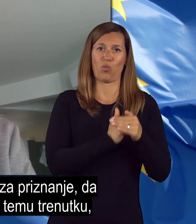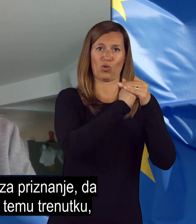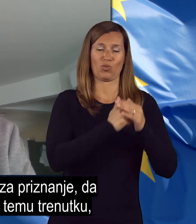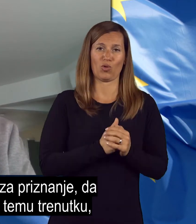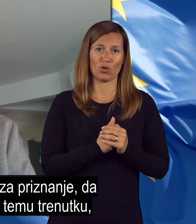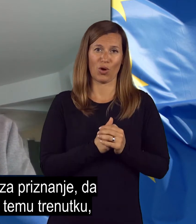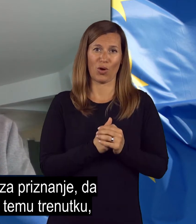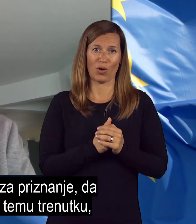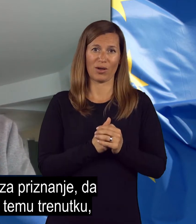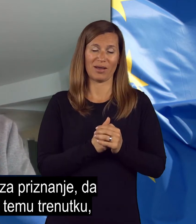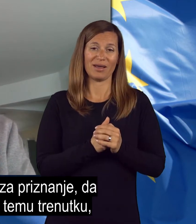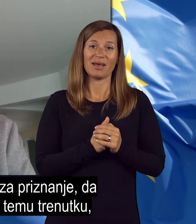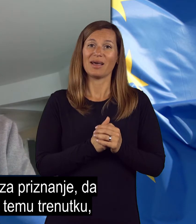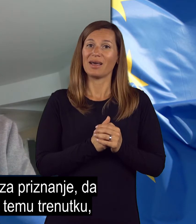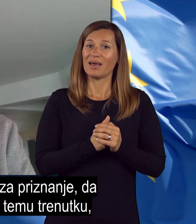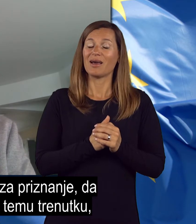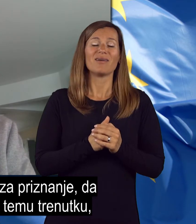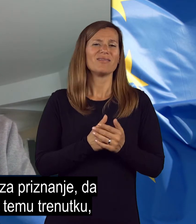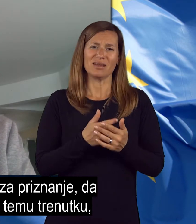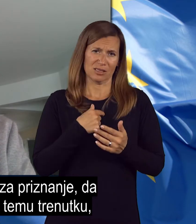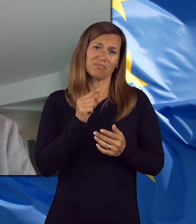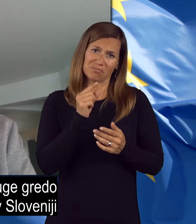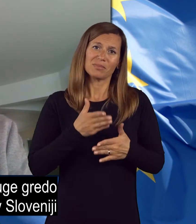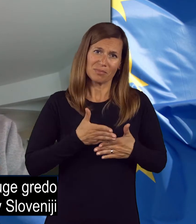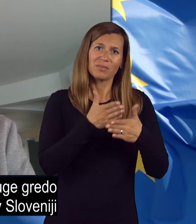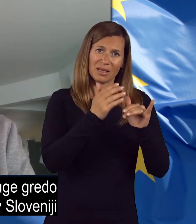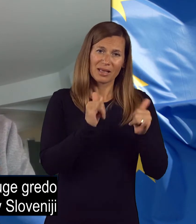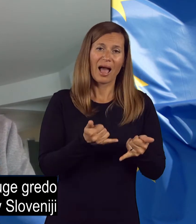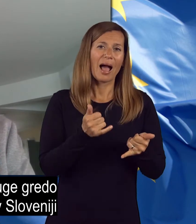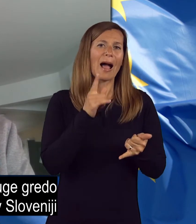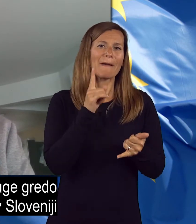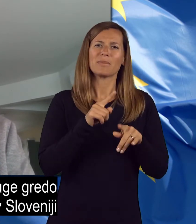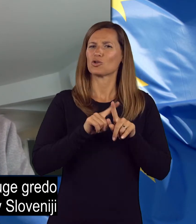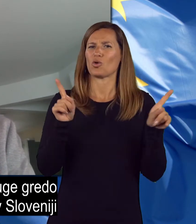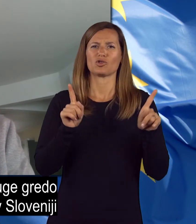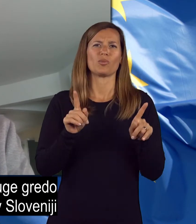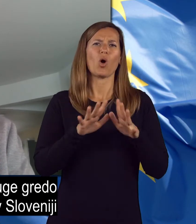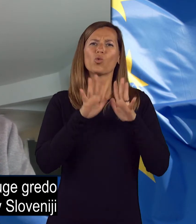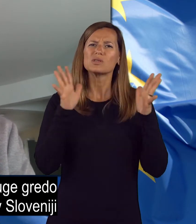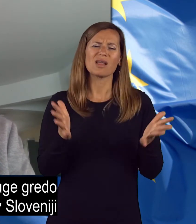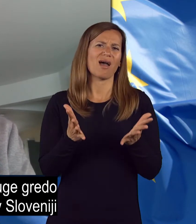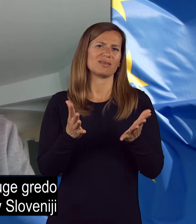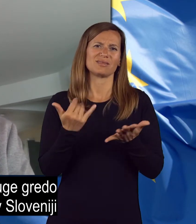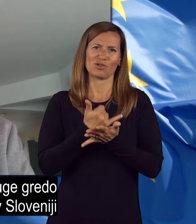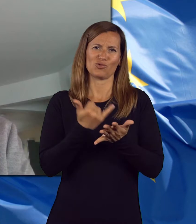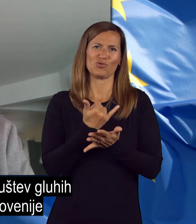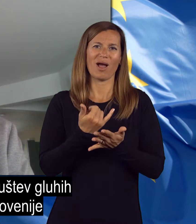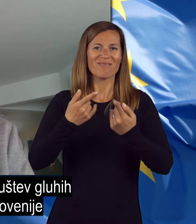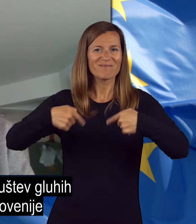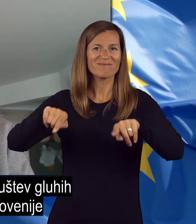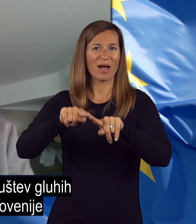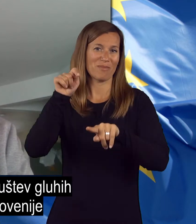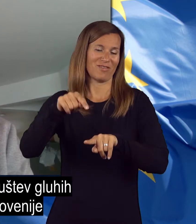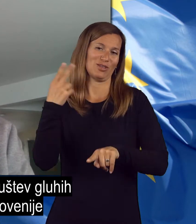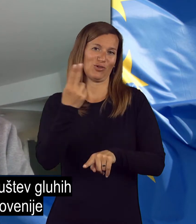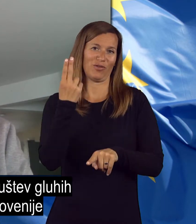recognition that I may have contributed to this moment, though the credit must mainly go to all of you here in Slovenia, and especially